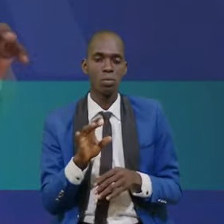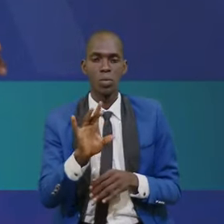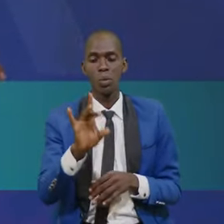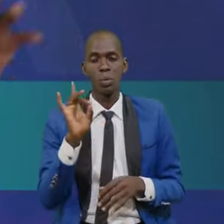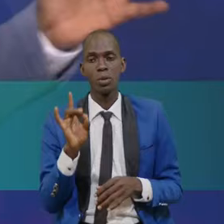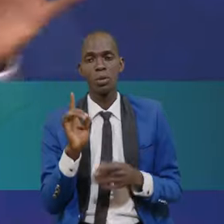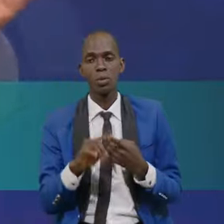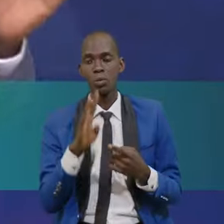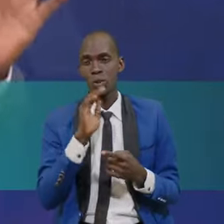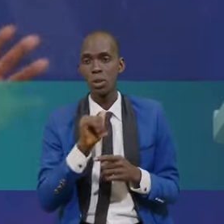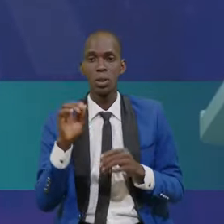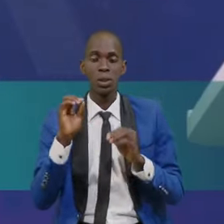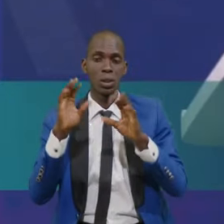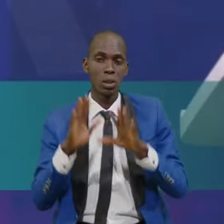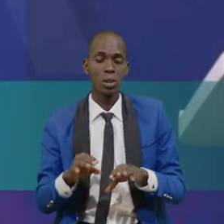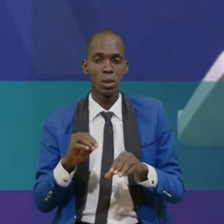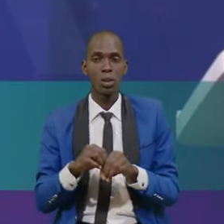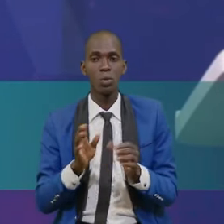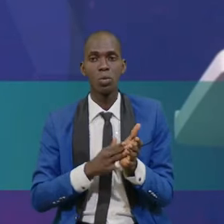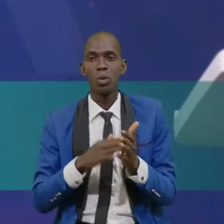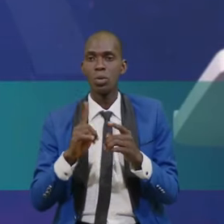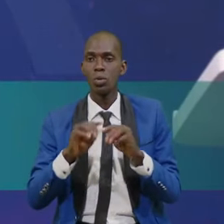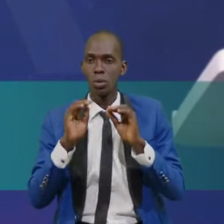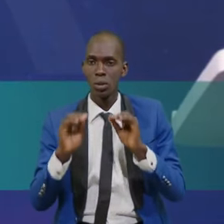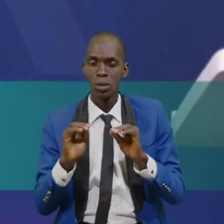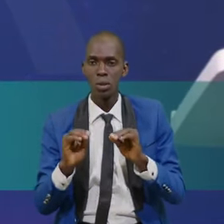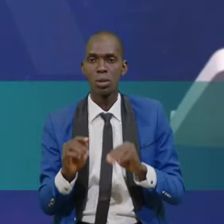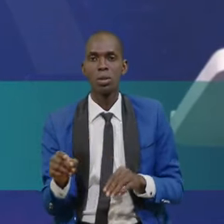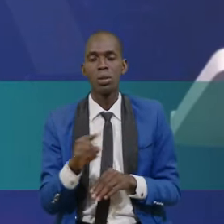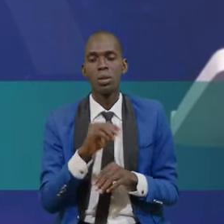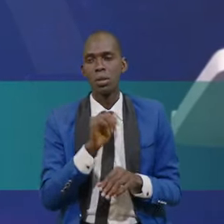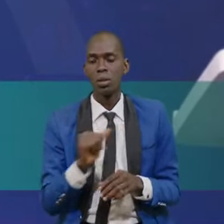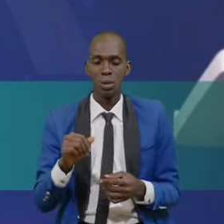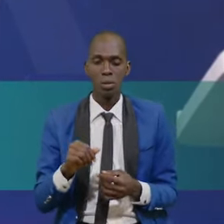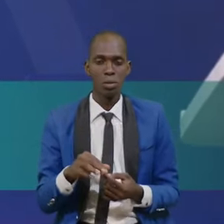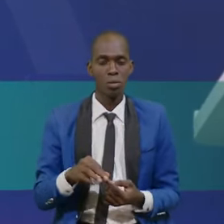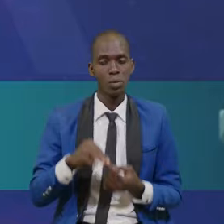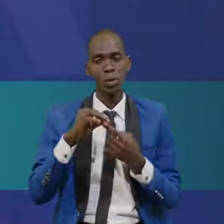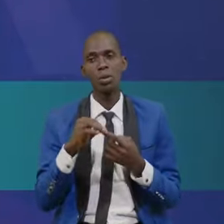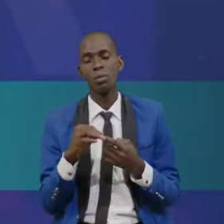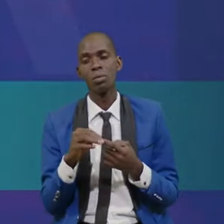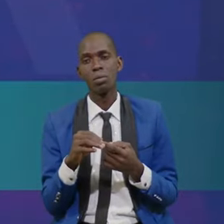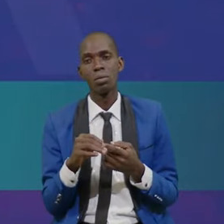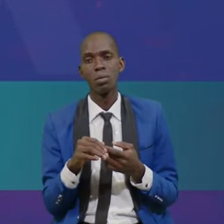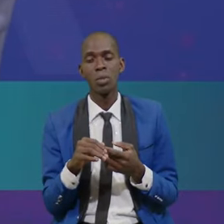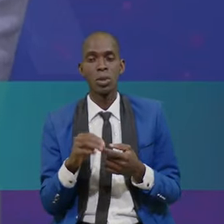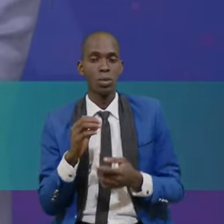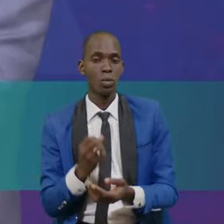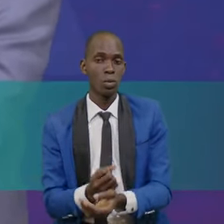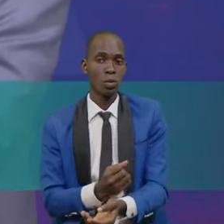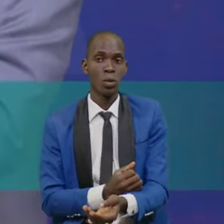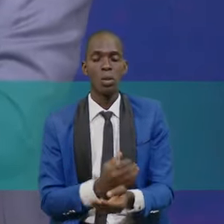school to teach them a particular subject, and they put me in the